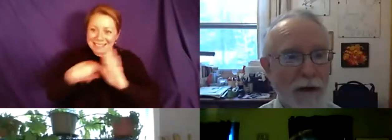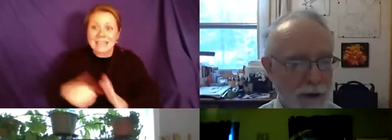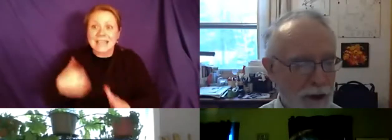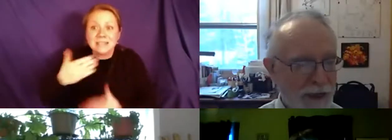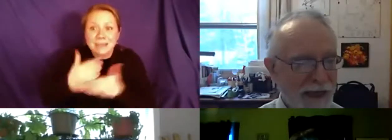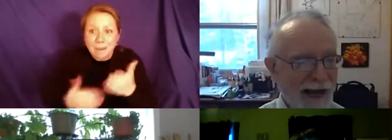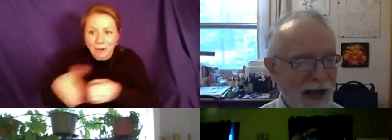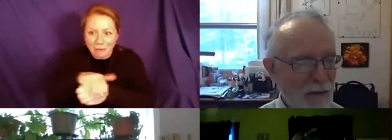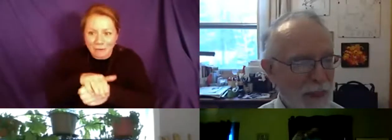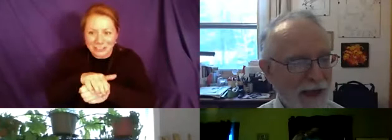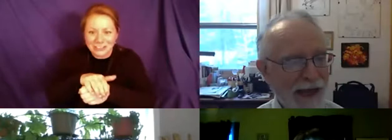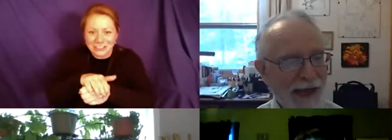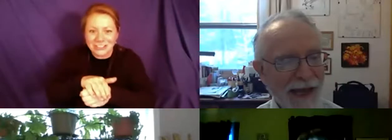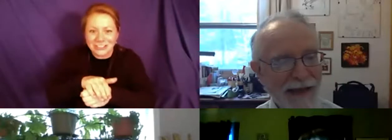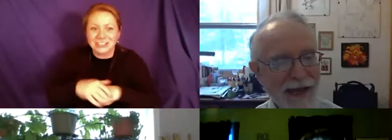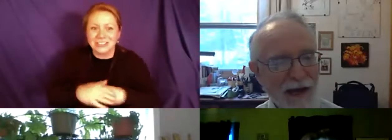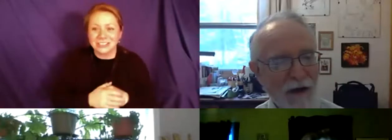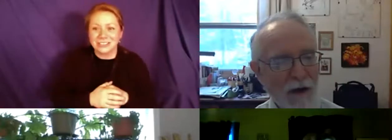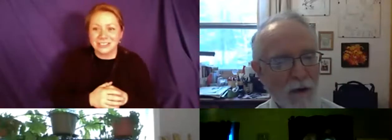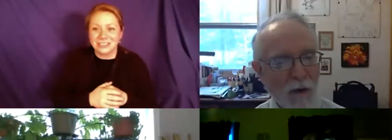of coverage.